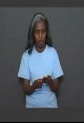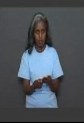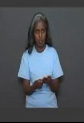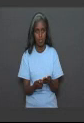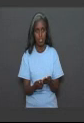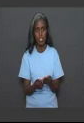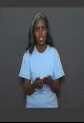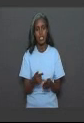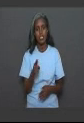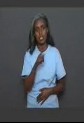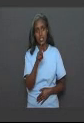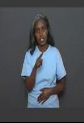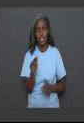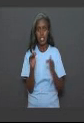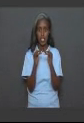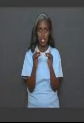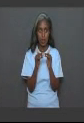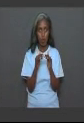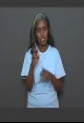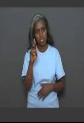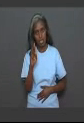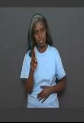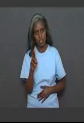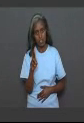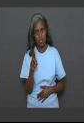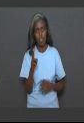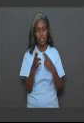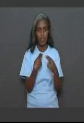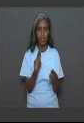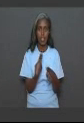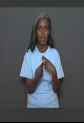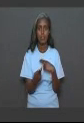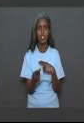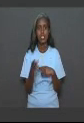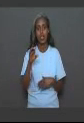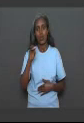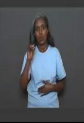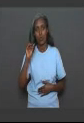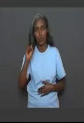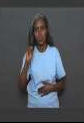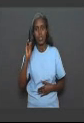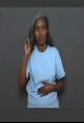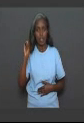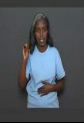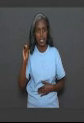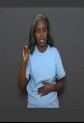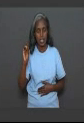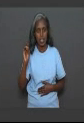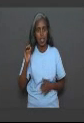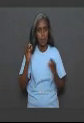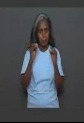Therefore, z equals r times cosine